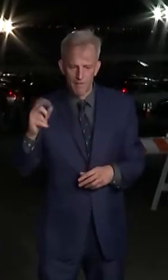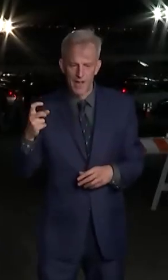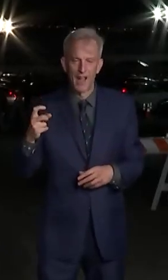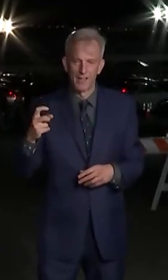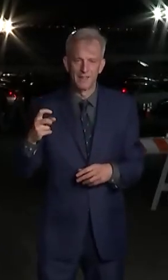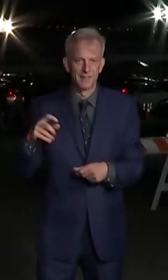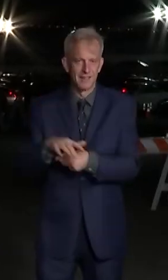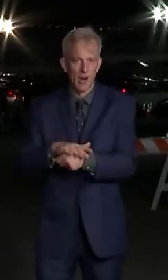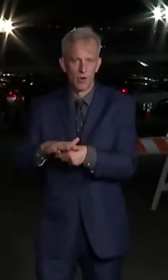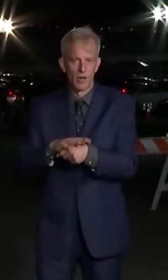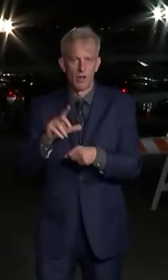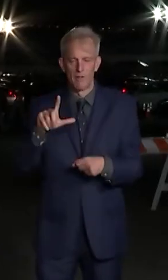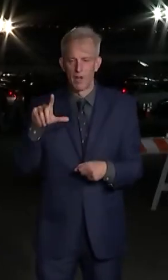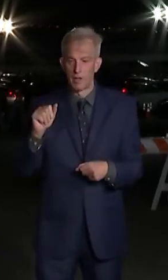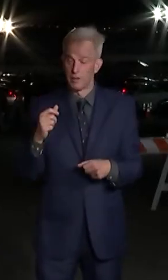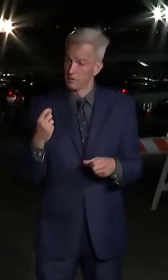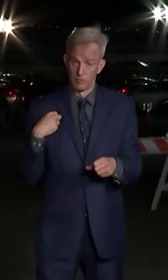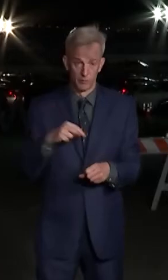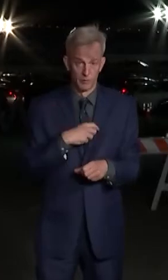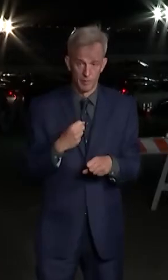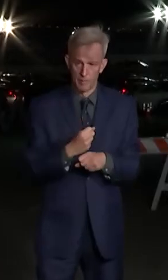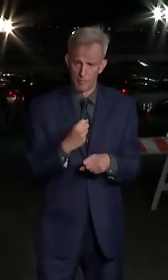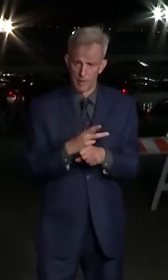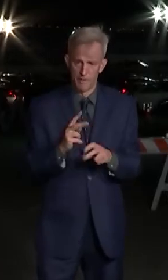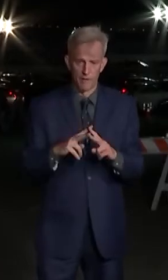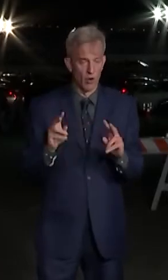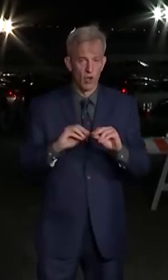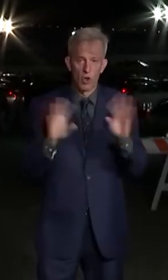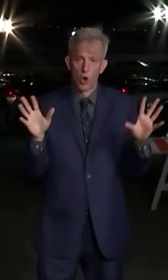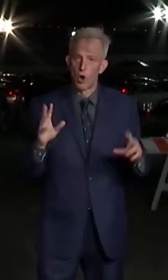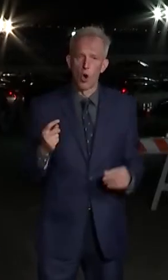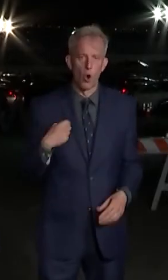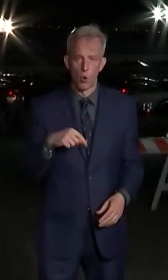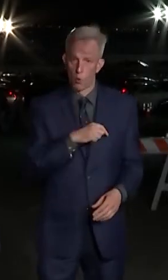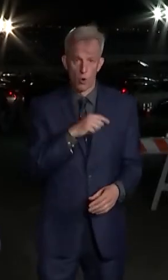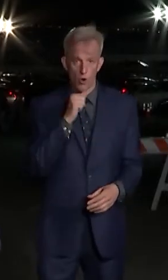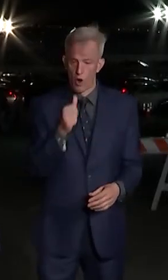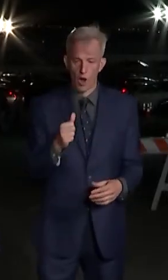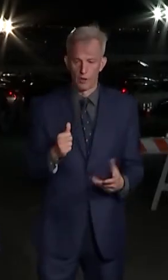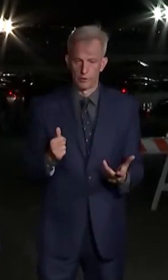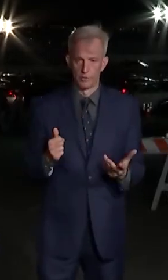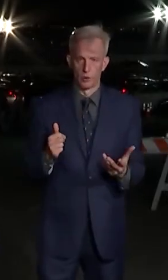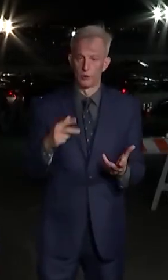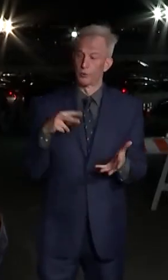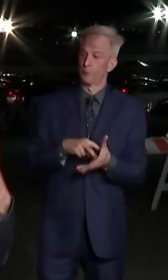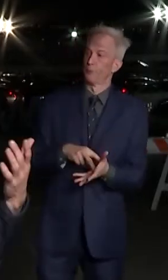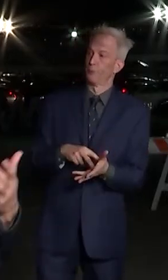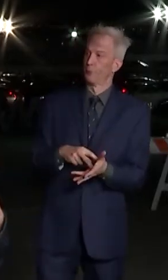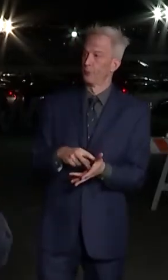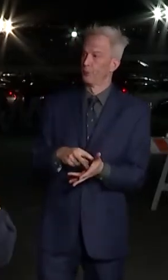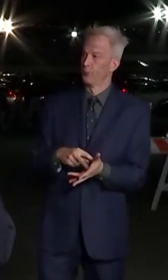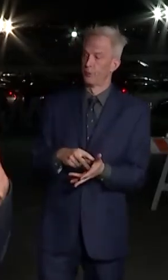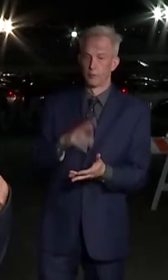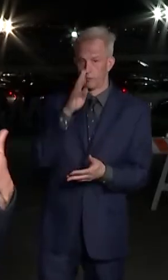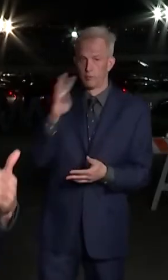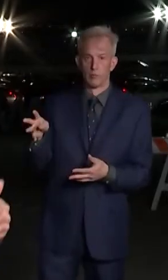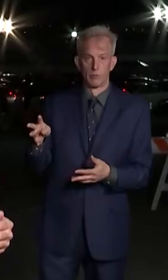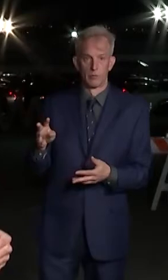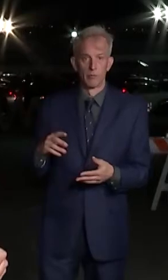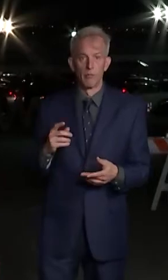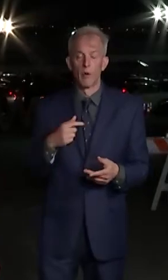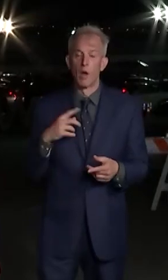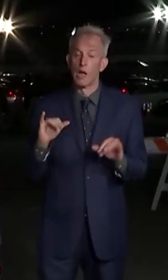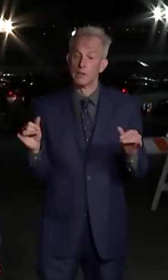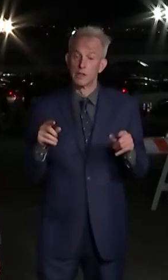very clear, and Chief made it very clear that we wouldn't stand by when that's happening. And in fact, when similar groups, it might have been the same group, tried to pull